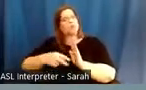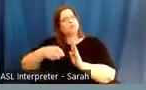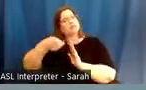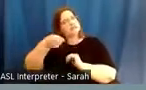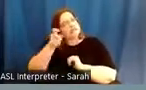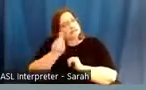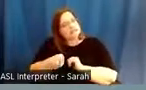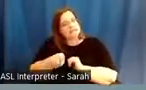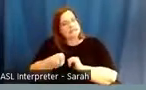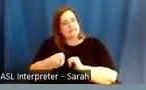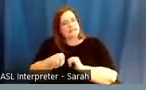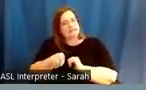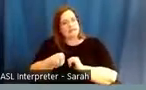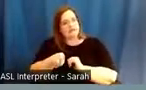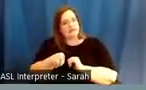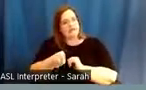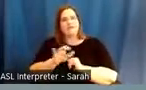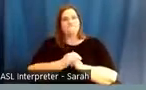be